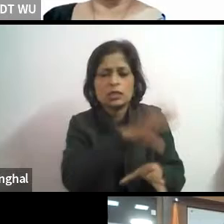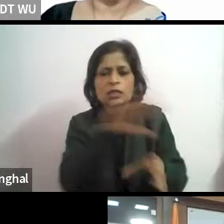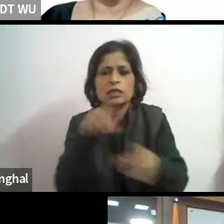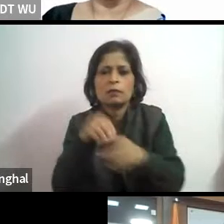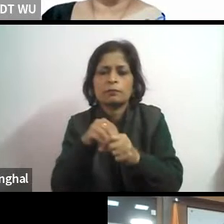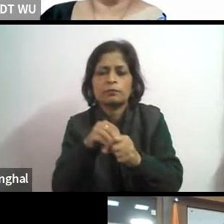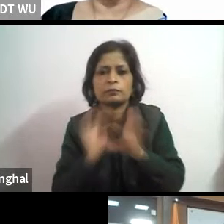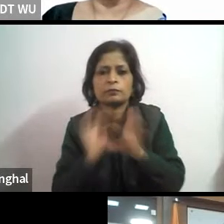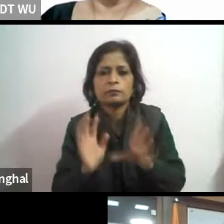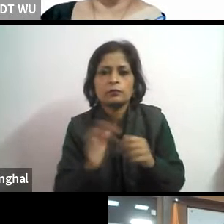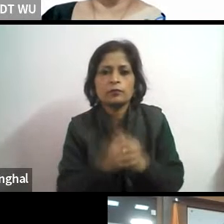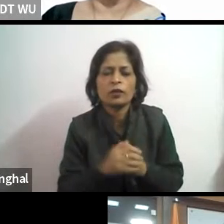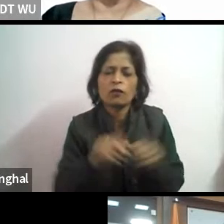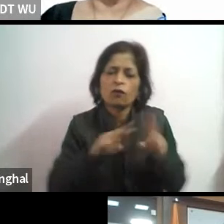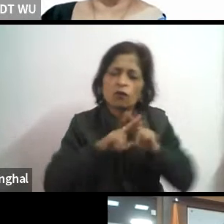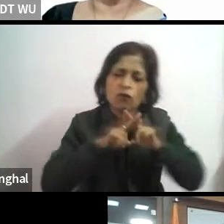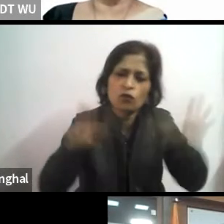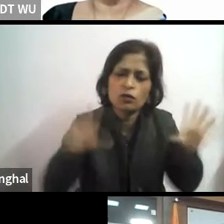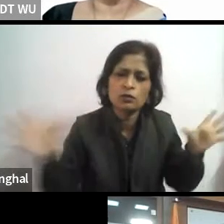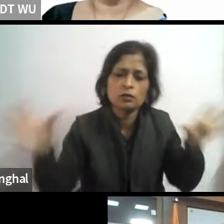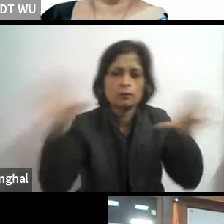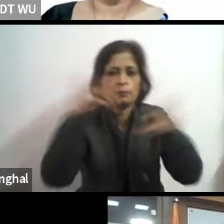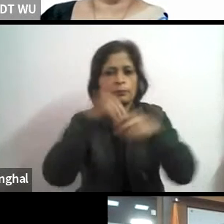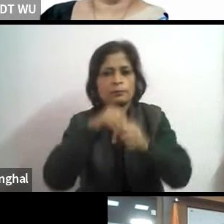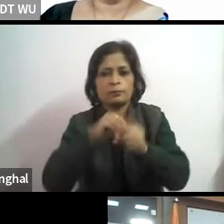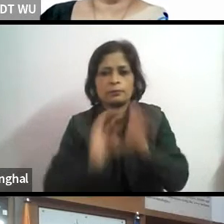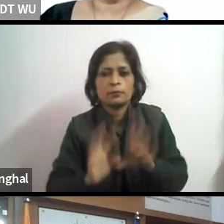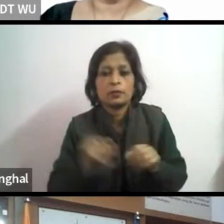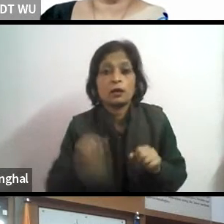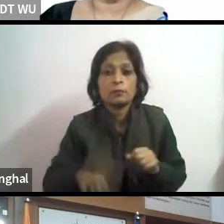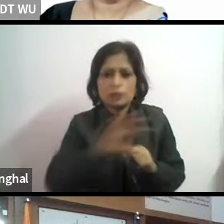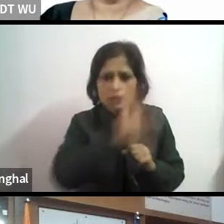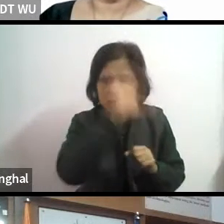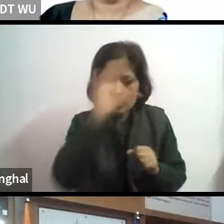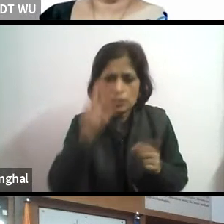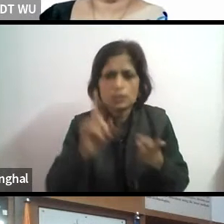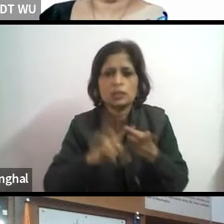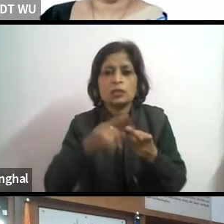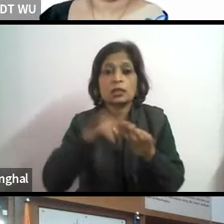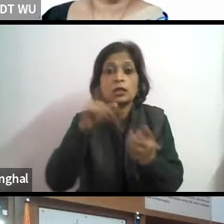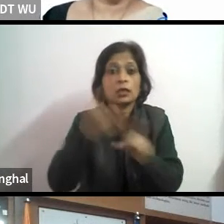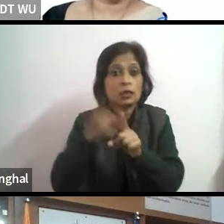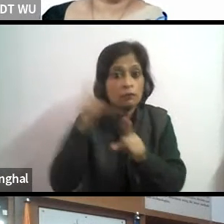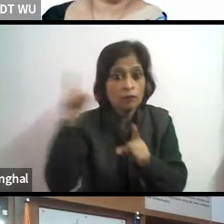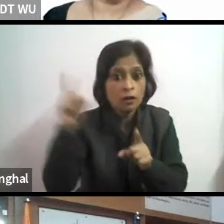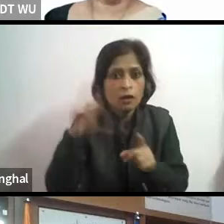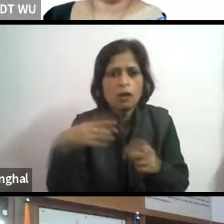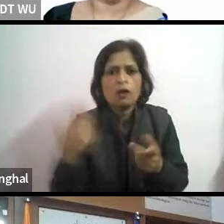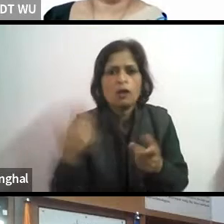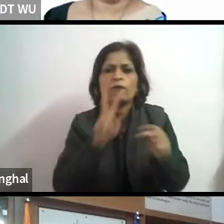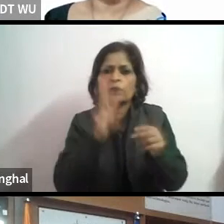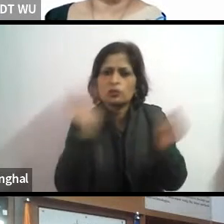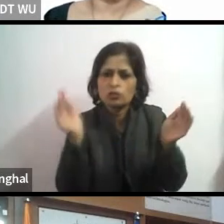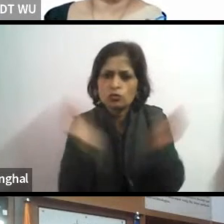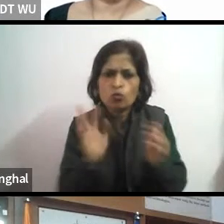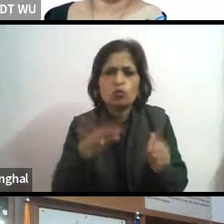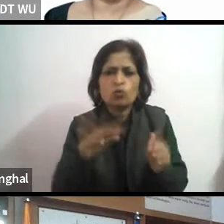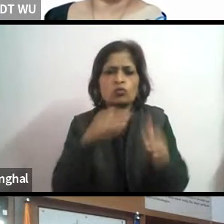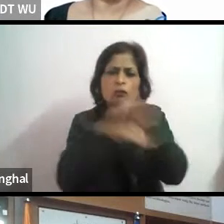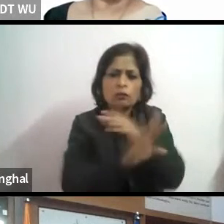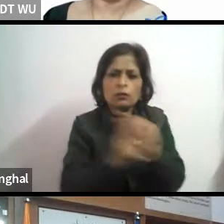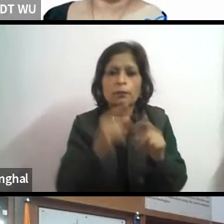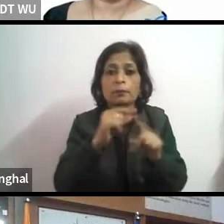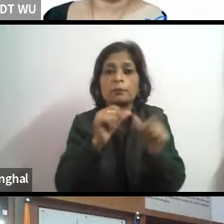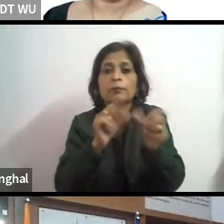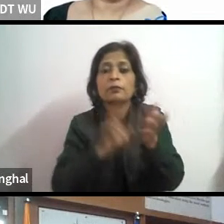a holistic manner. Now, the state, the center, the district, the block, the panchayat, the village, and the ward, the NGOs,